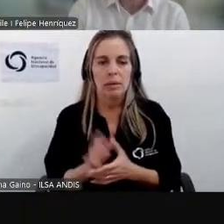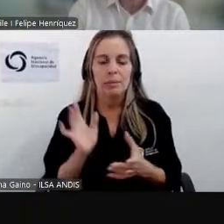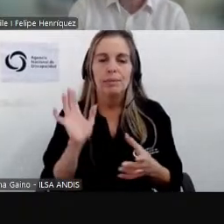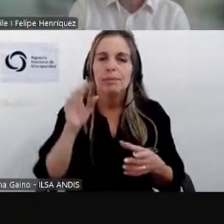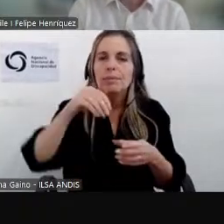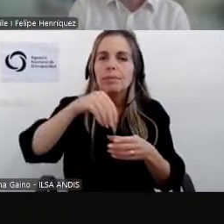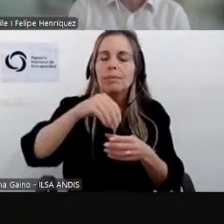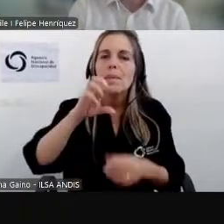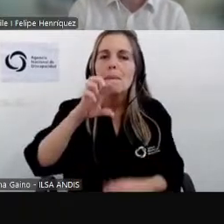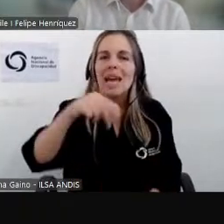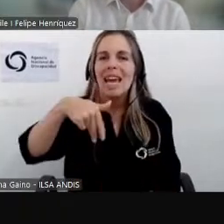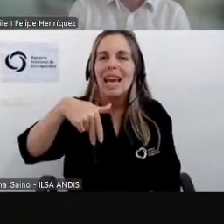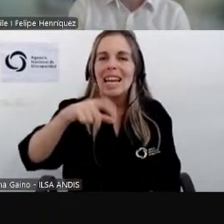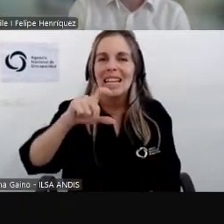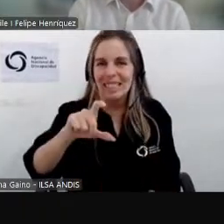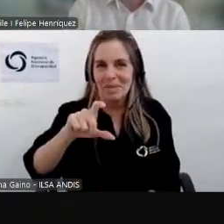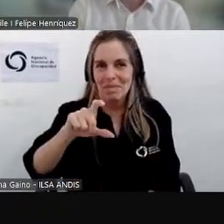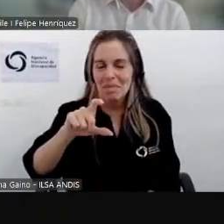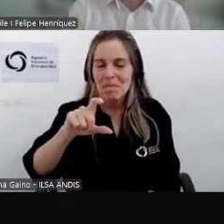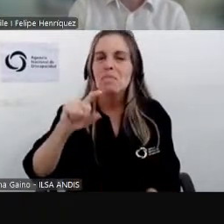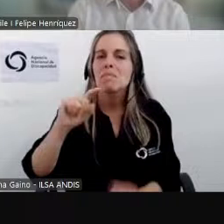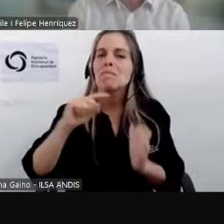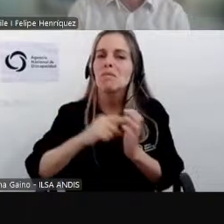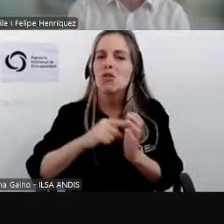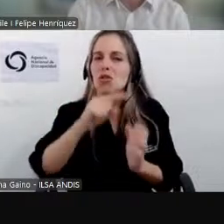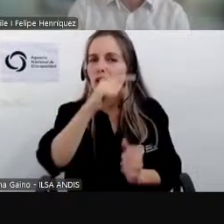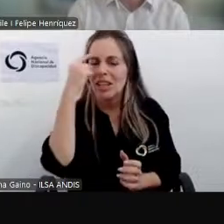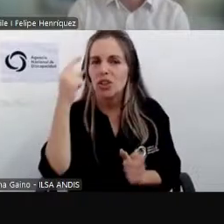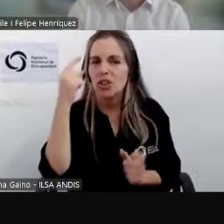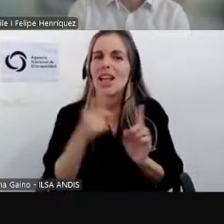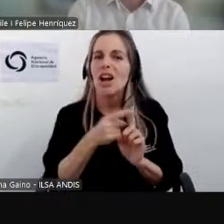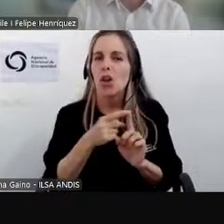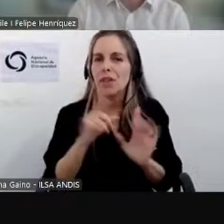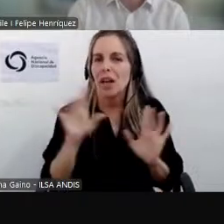And these national contact points